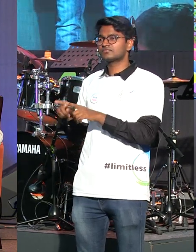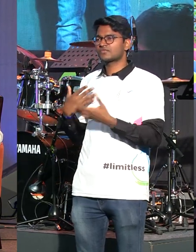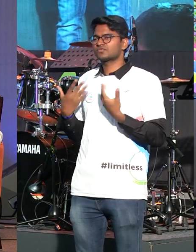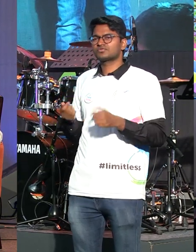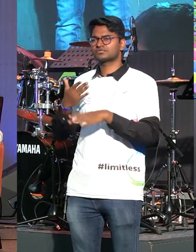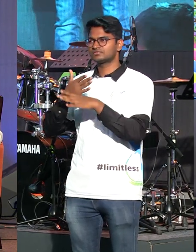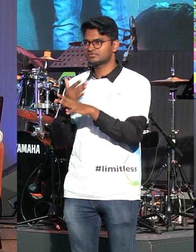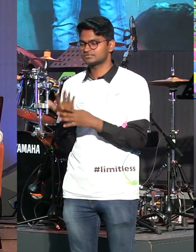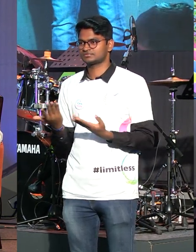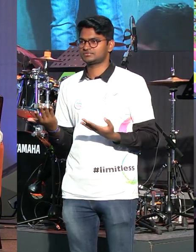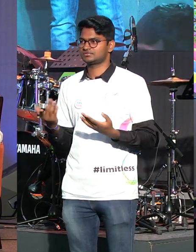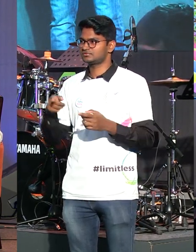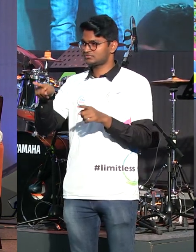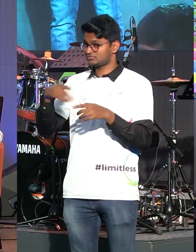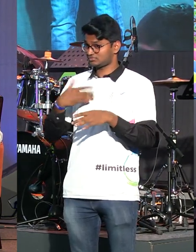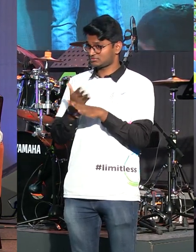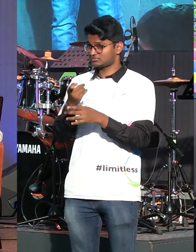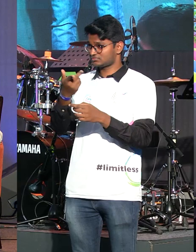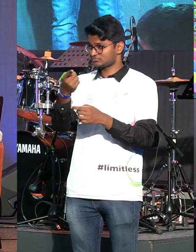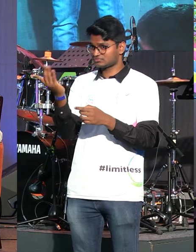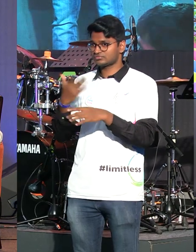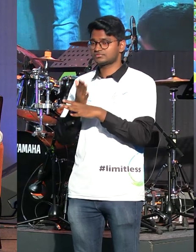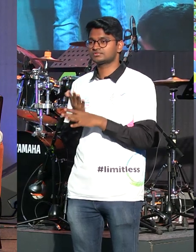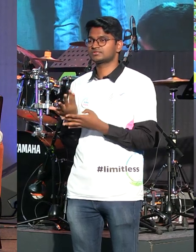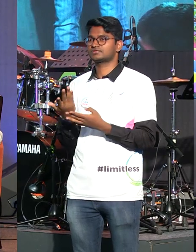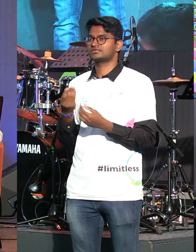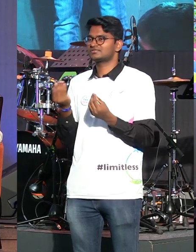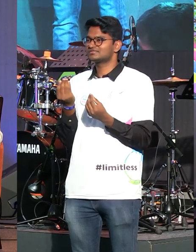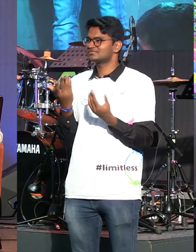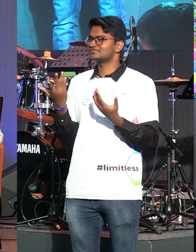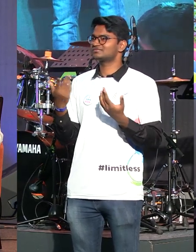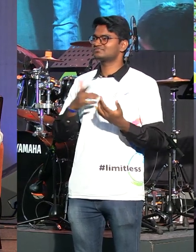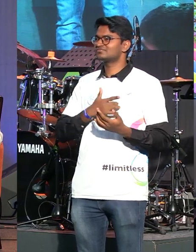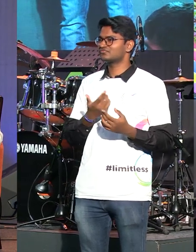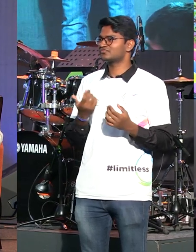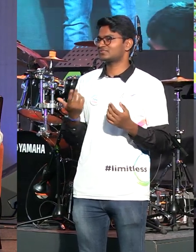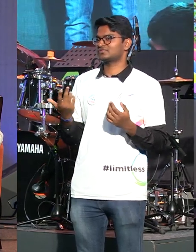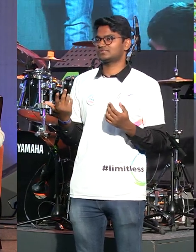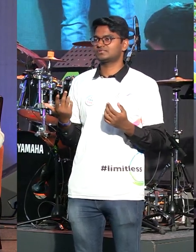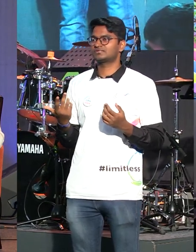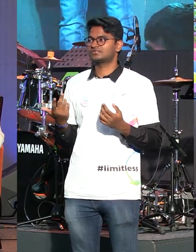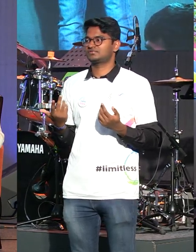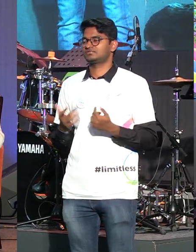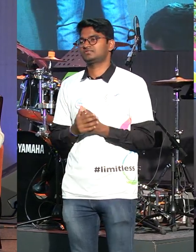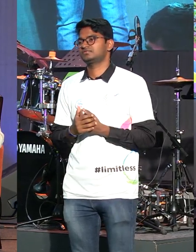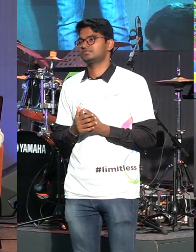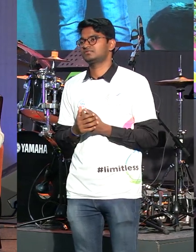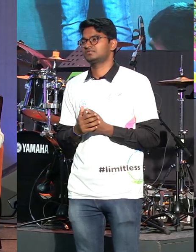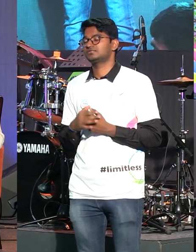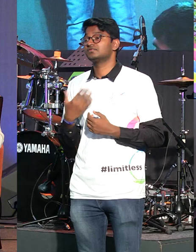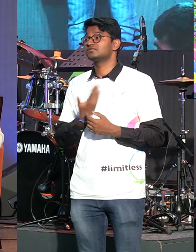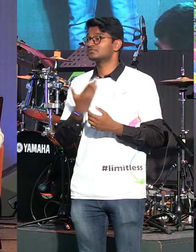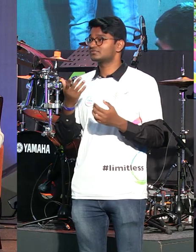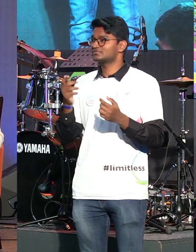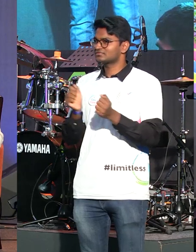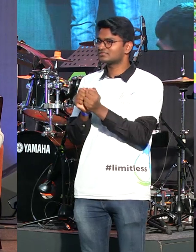share, we are sharing a certain vibration, even though it's sort of one-sided talk, unfortunately, right now. But we are together,